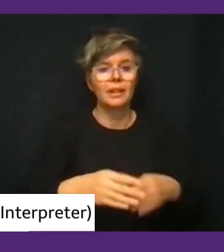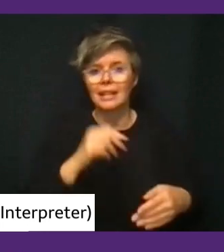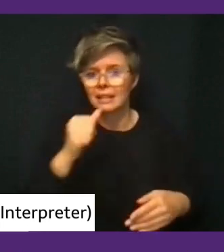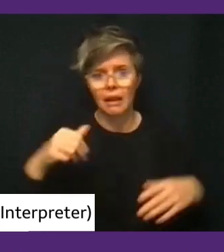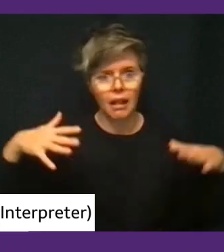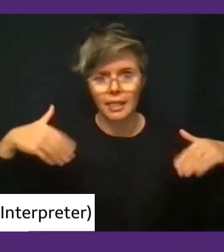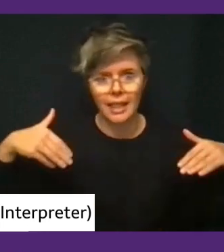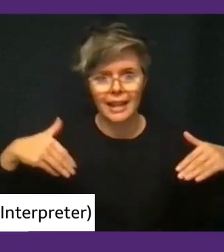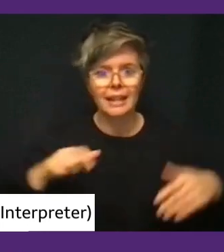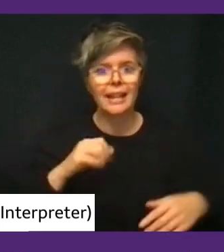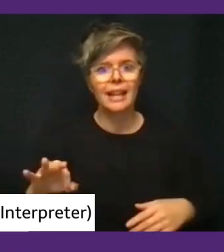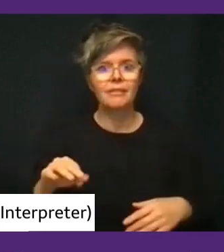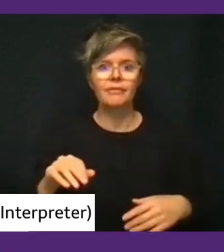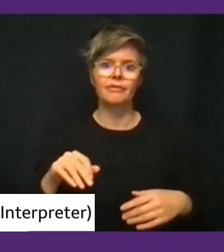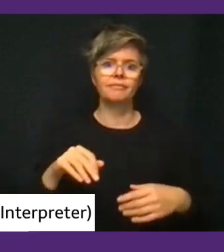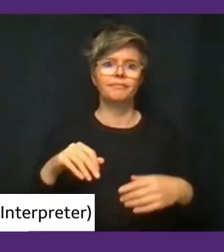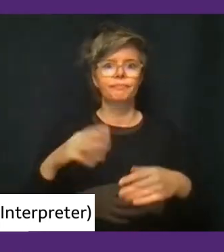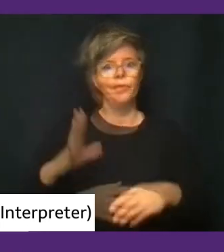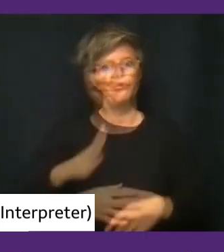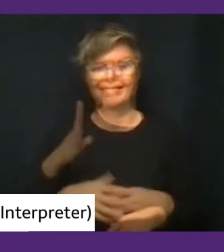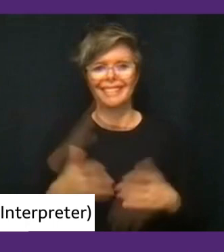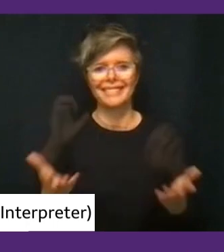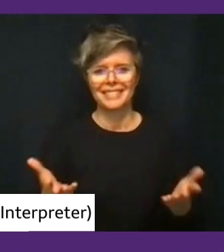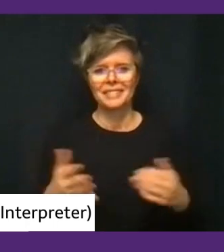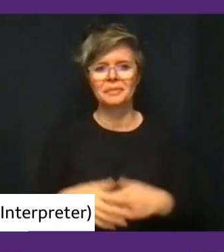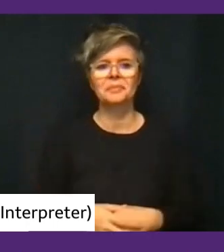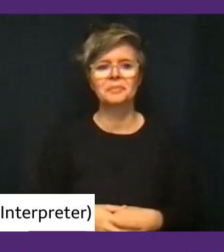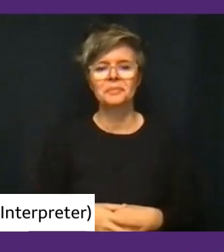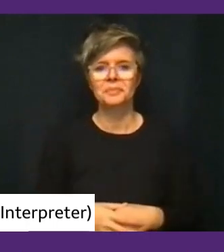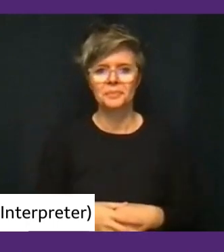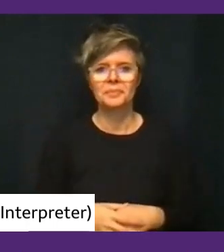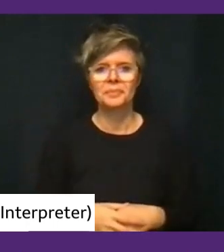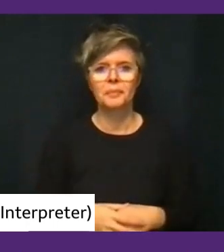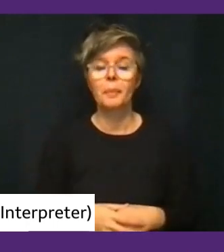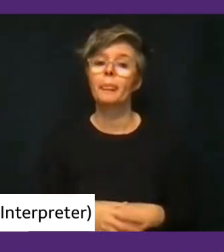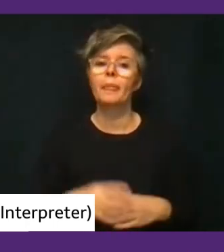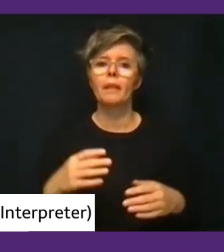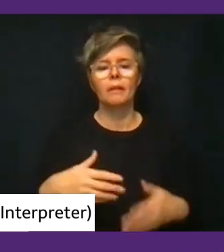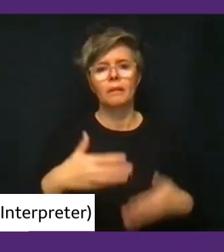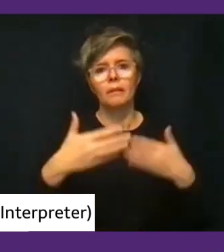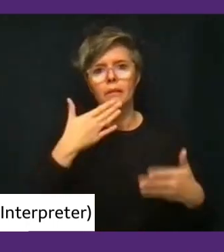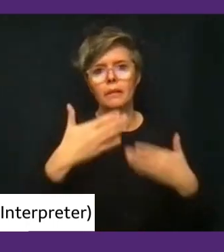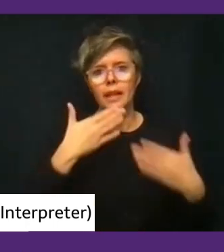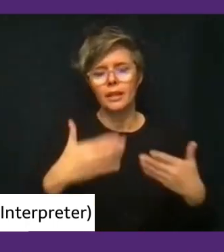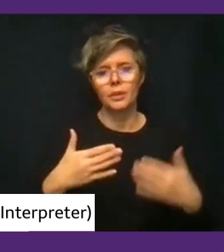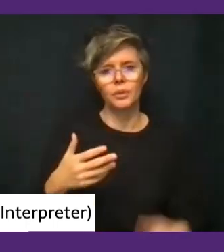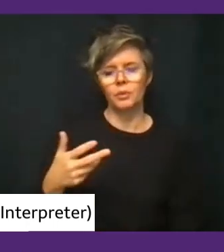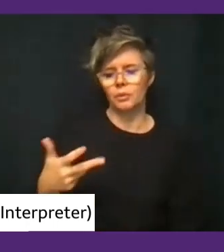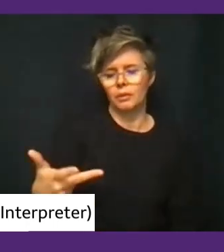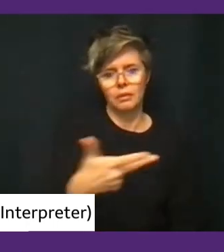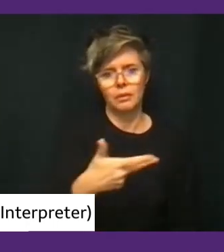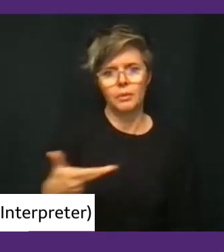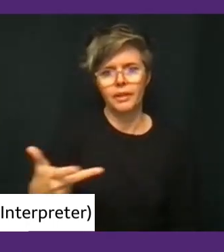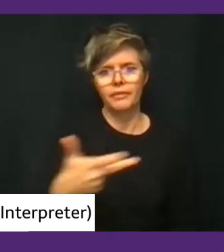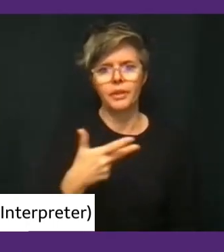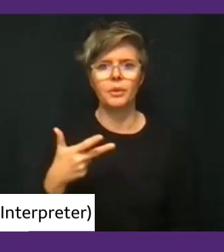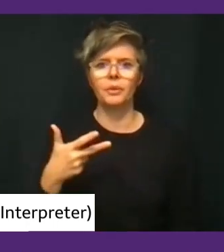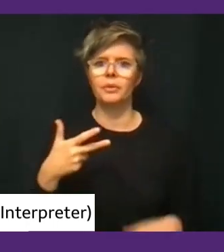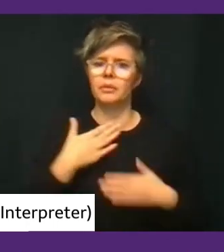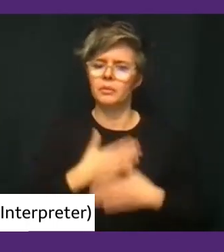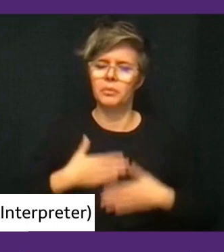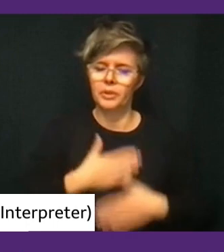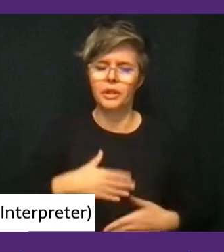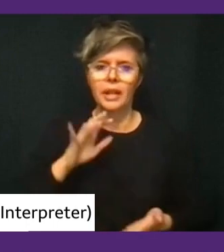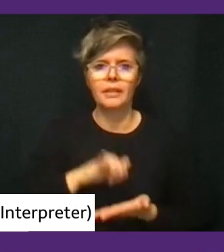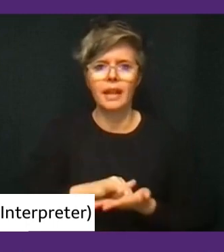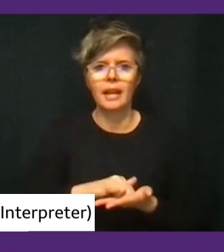your formal education, you can still do it. I just want to say a big thank you. What you've done, I think, is